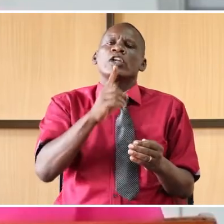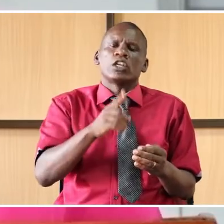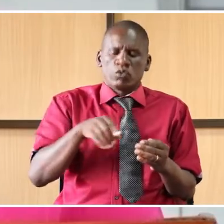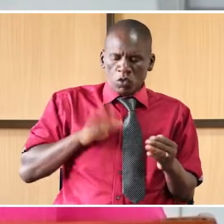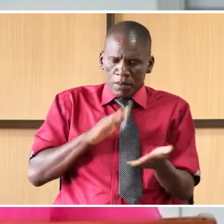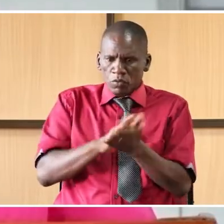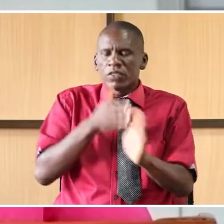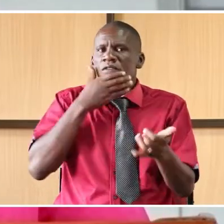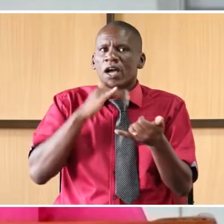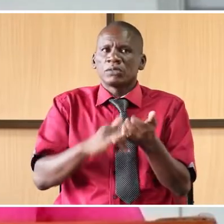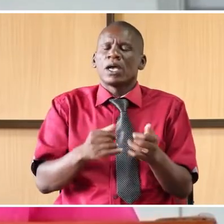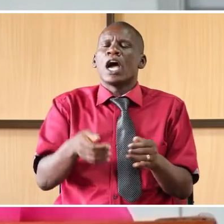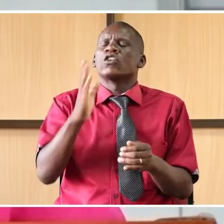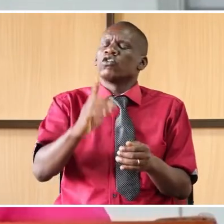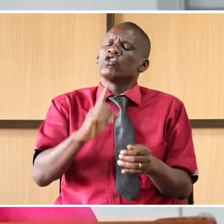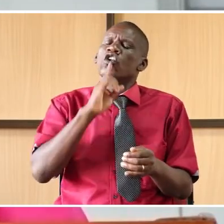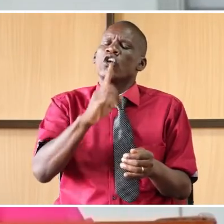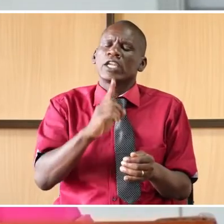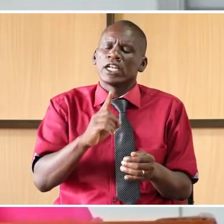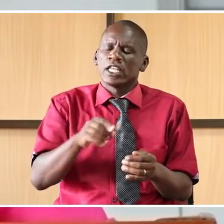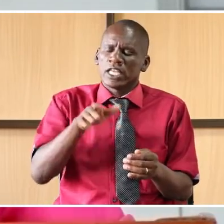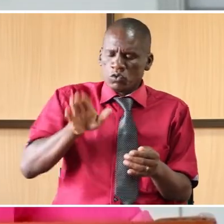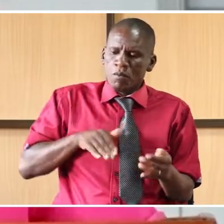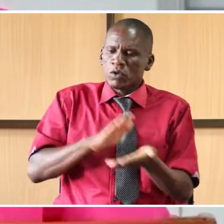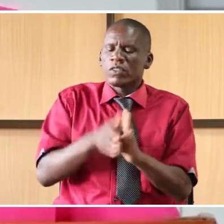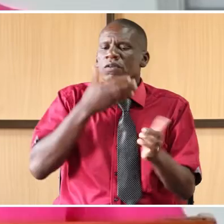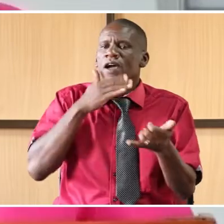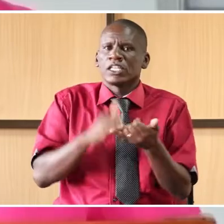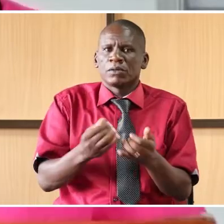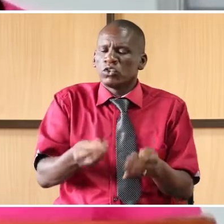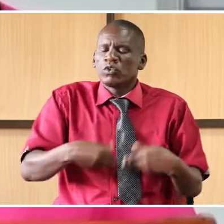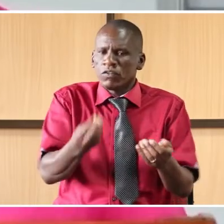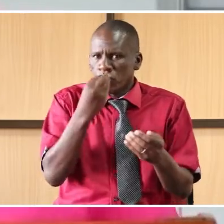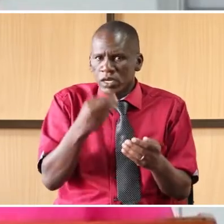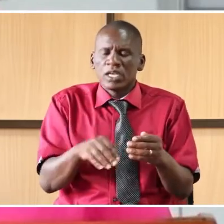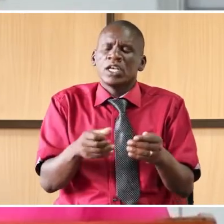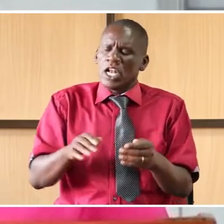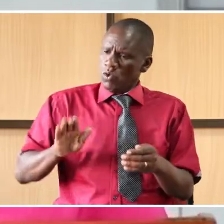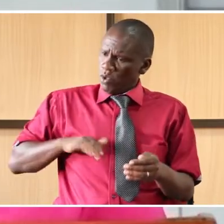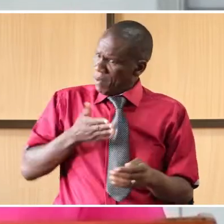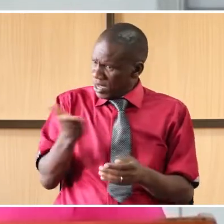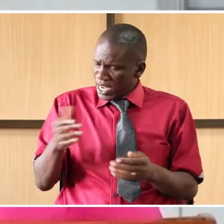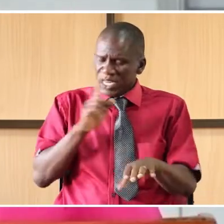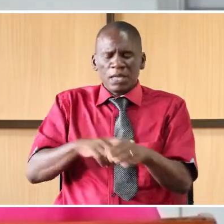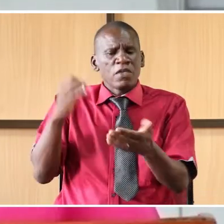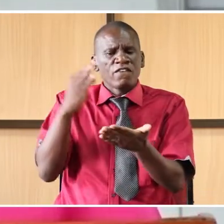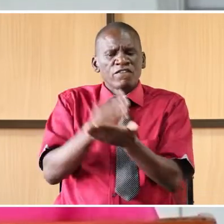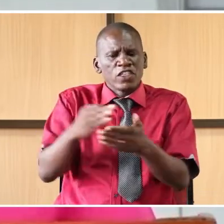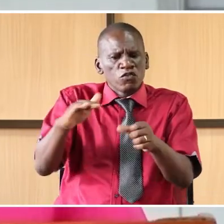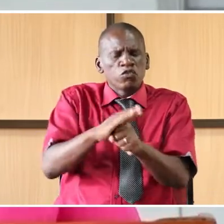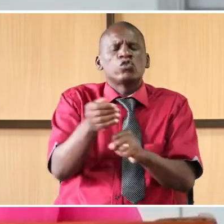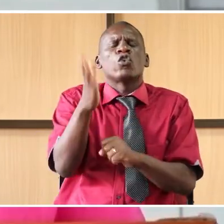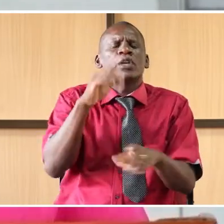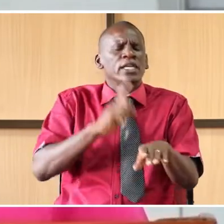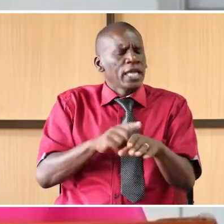widow, and God commanded the widow to feed Him. Let me tell you, ladies, when we are faithful to God, when